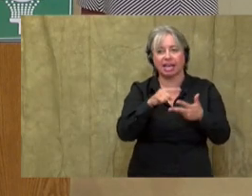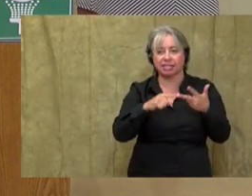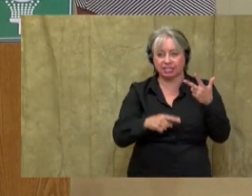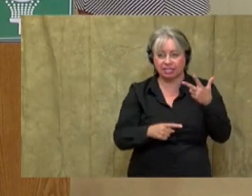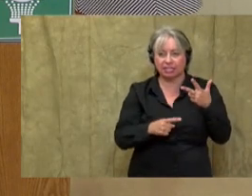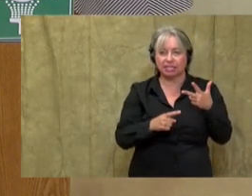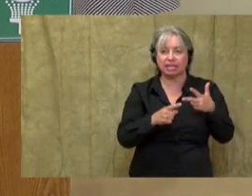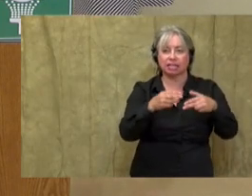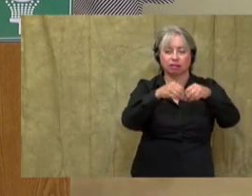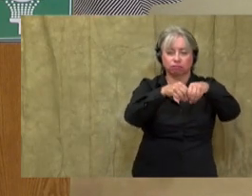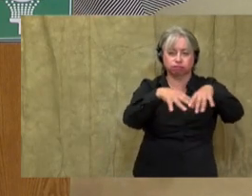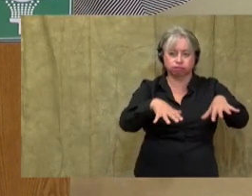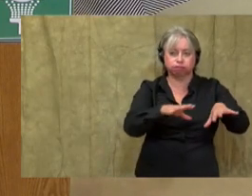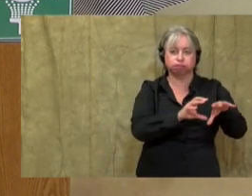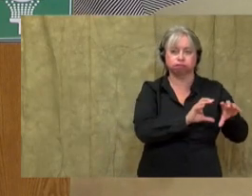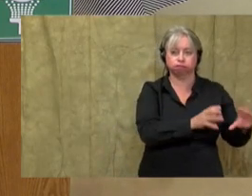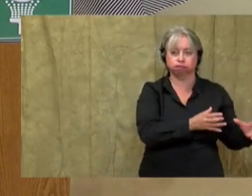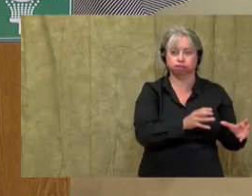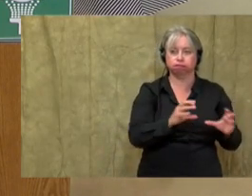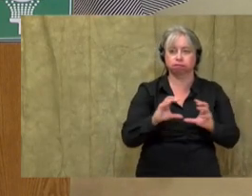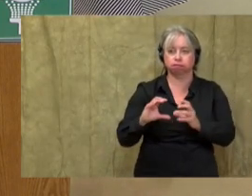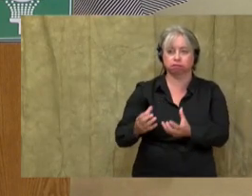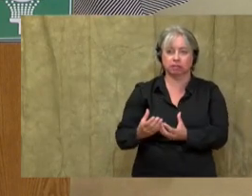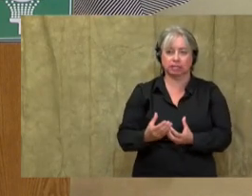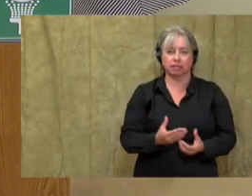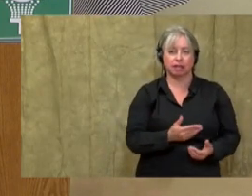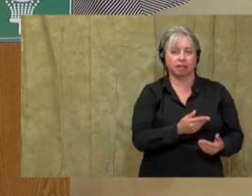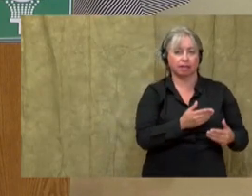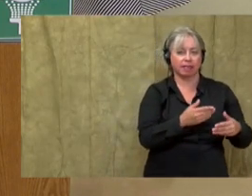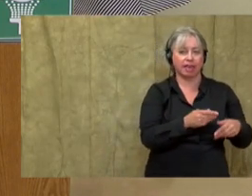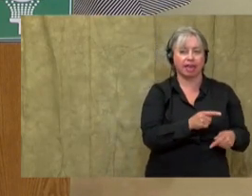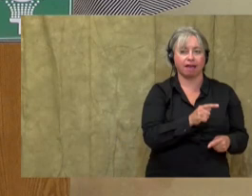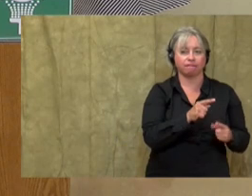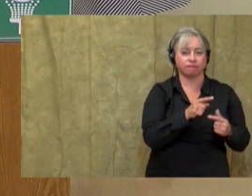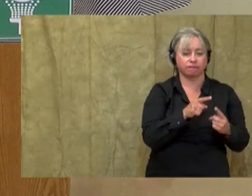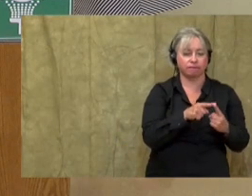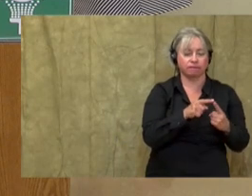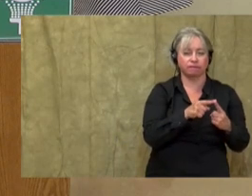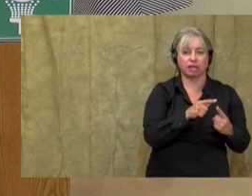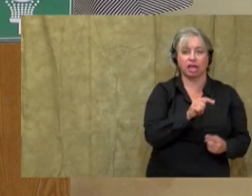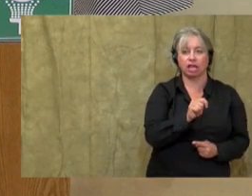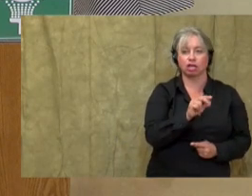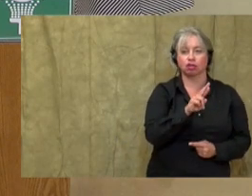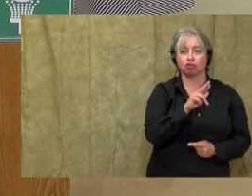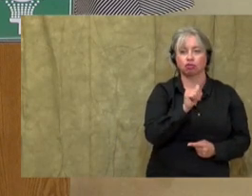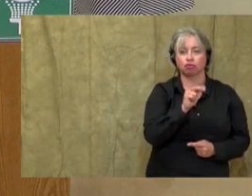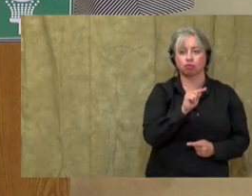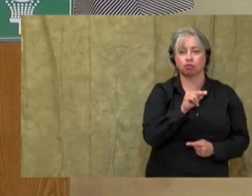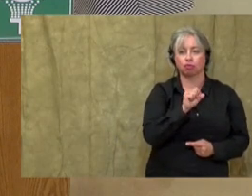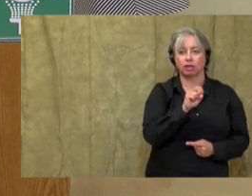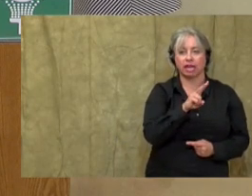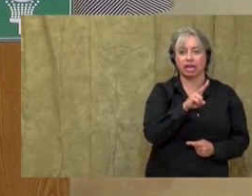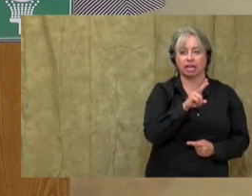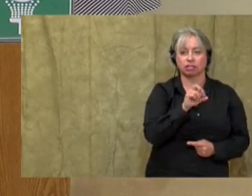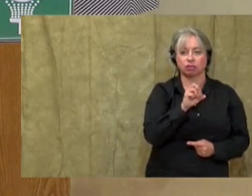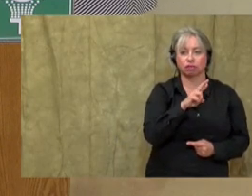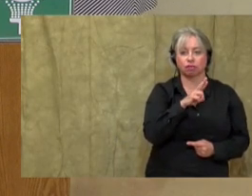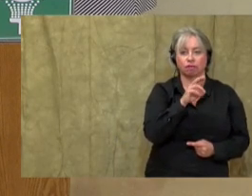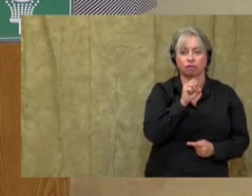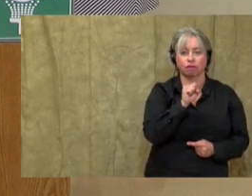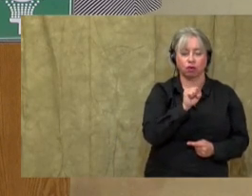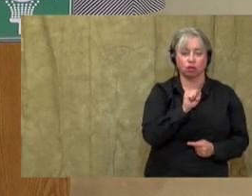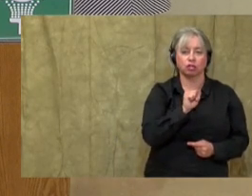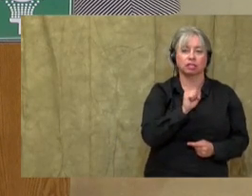two types. We have our transverse waves that are moving in an up and